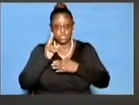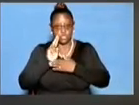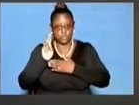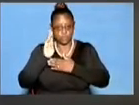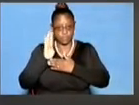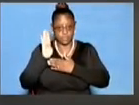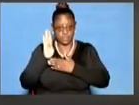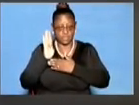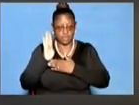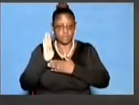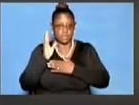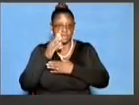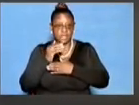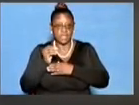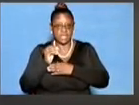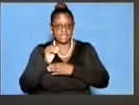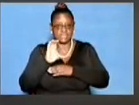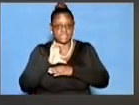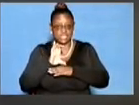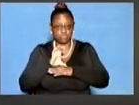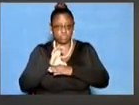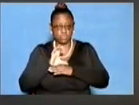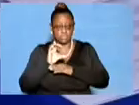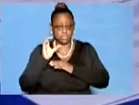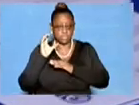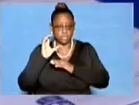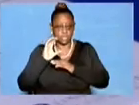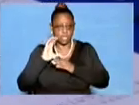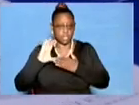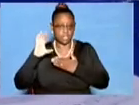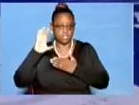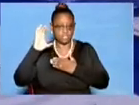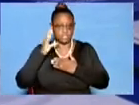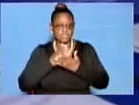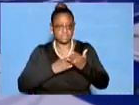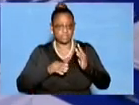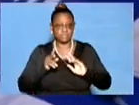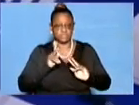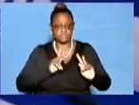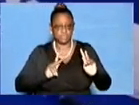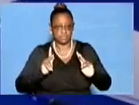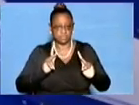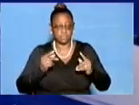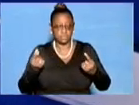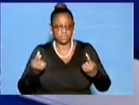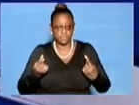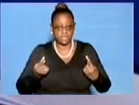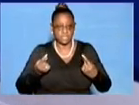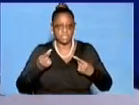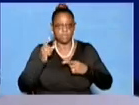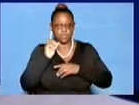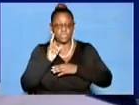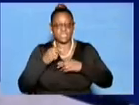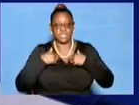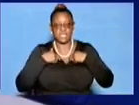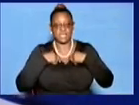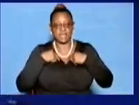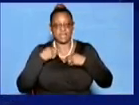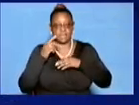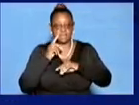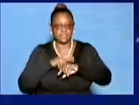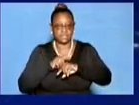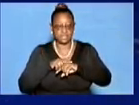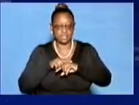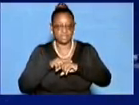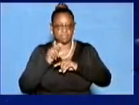of the Bahamas, Sentinel College, and the University of Guelph are just some of the tertiary institutions that participated in a college fair for the